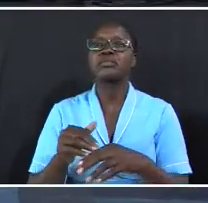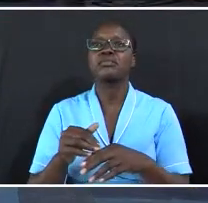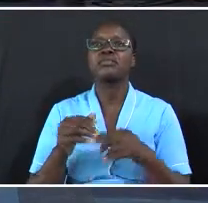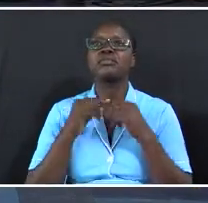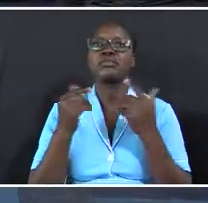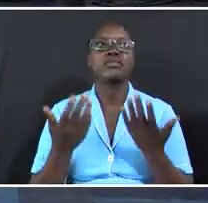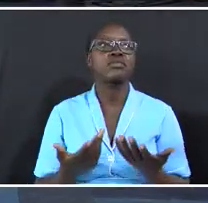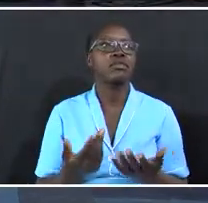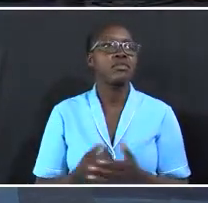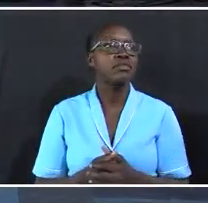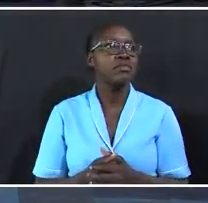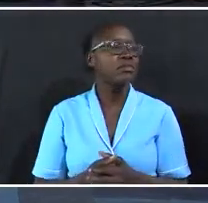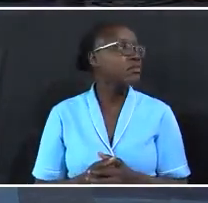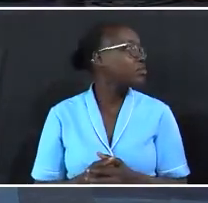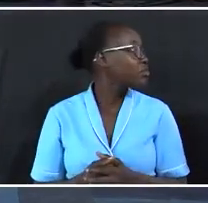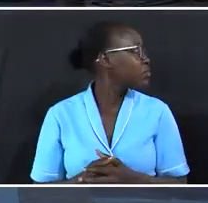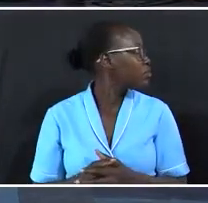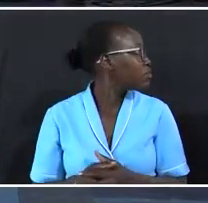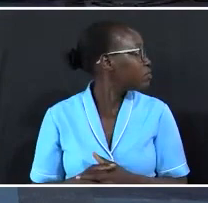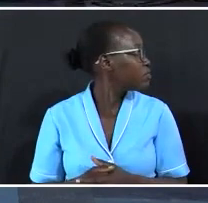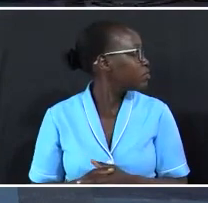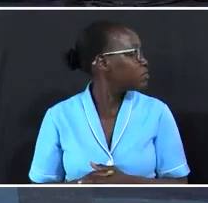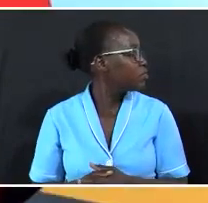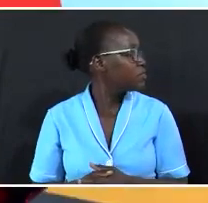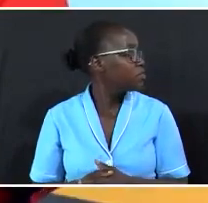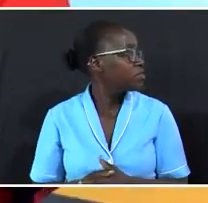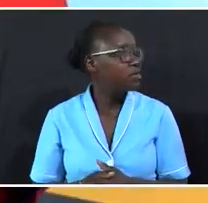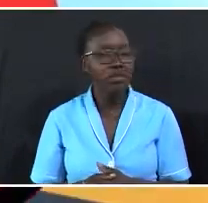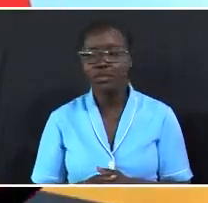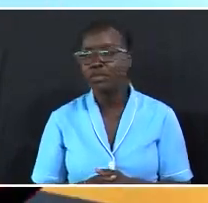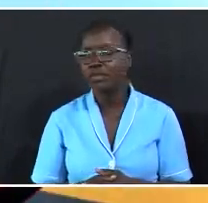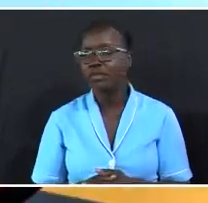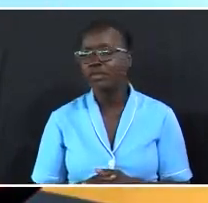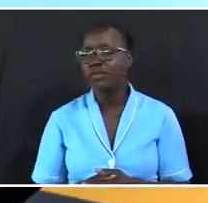Wonderful. Thank you, Elder Ndwalo. Even me, I call you pastor.